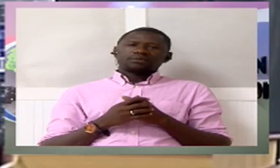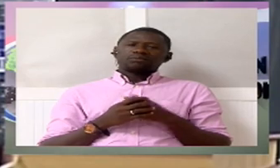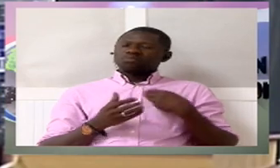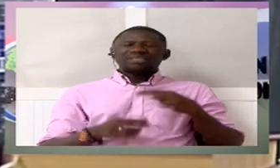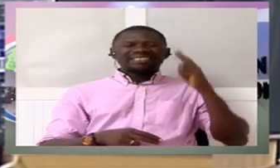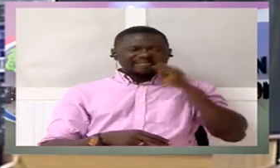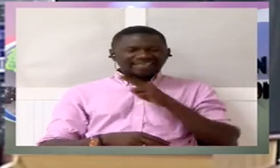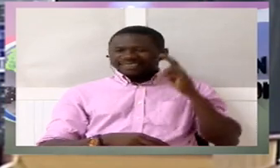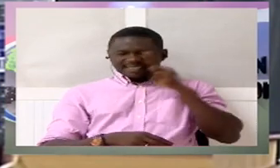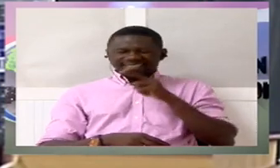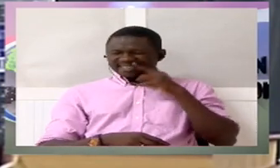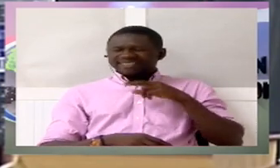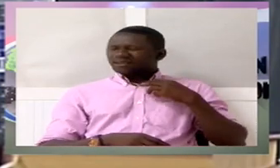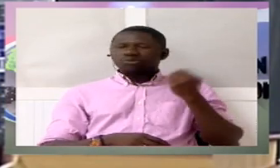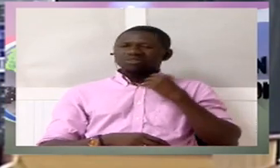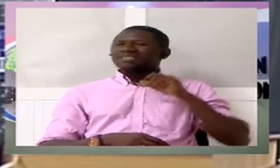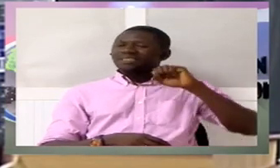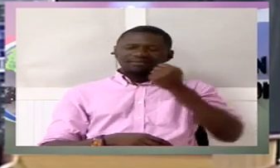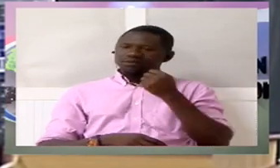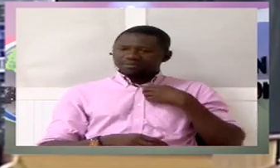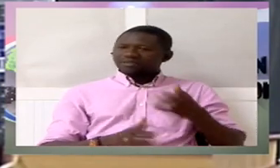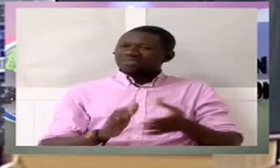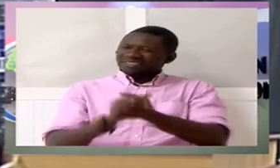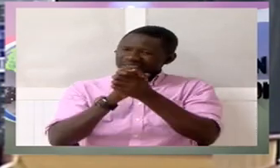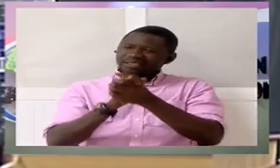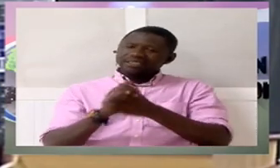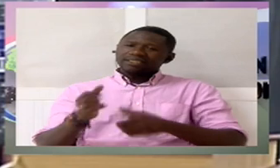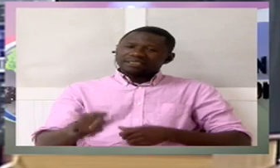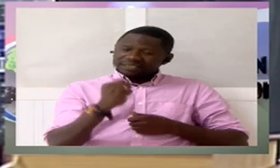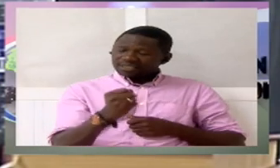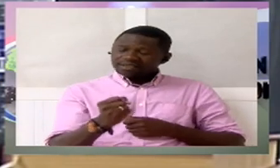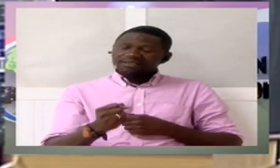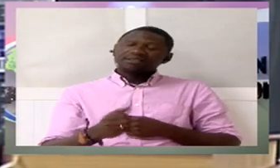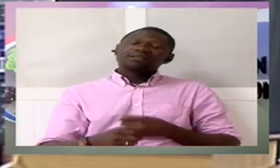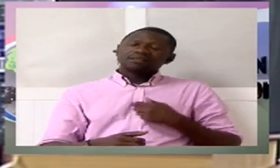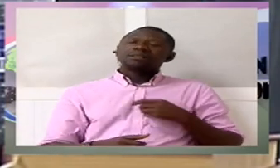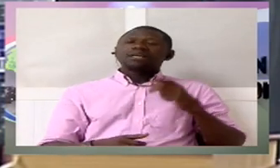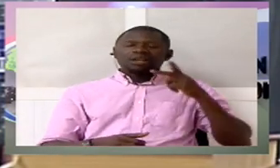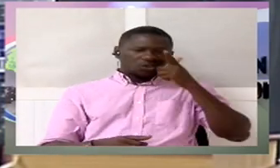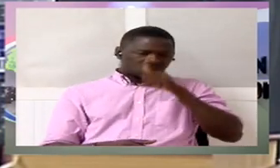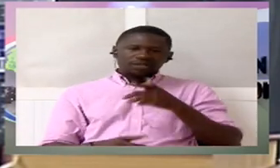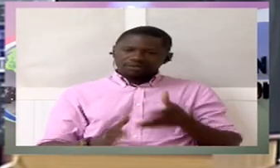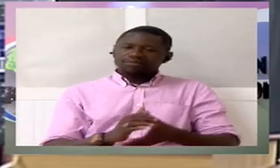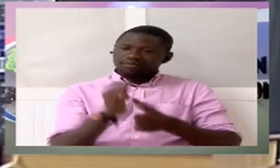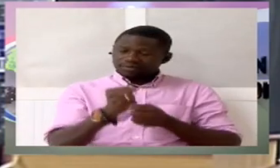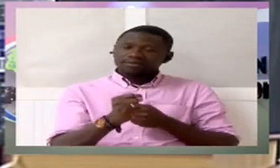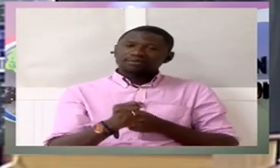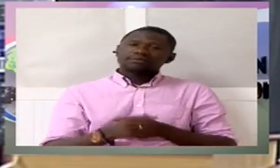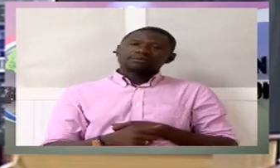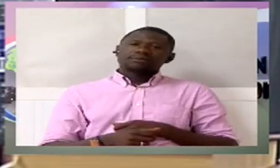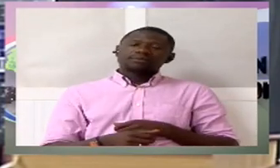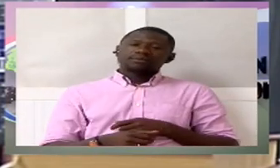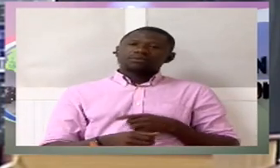bulodi ala. But at that time it was difficult for me to shake his hand, but I insisted until I was eventually able to shake his hand. Ala kantar lal mel